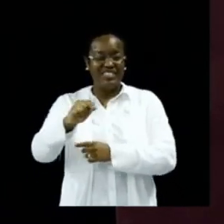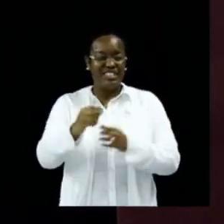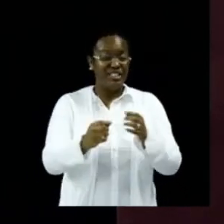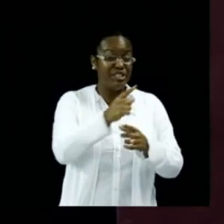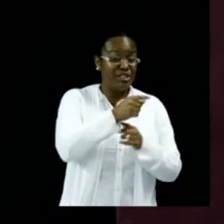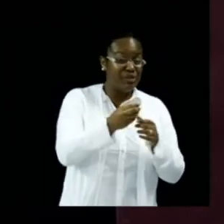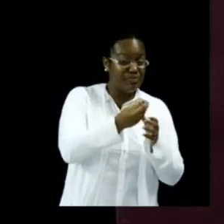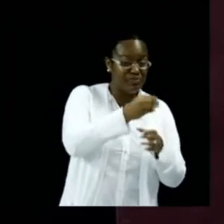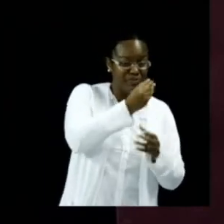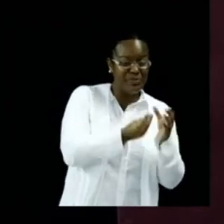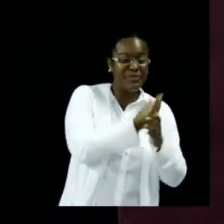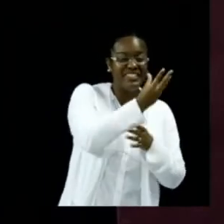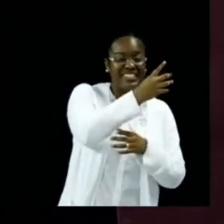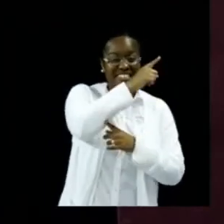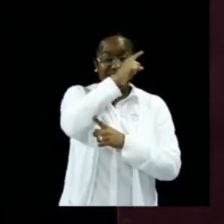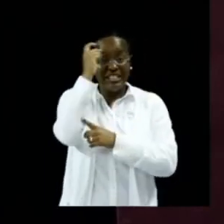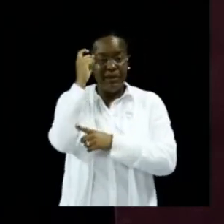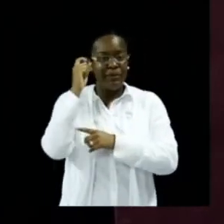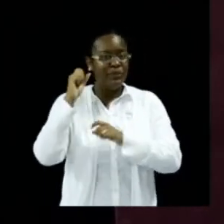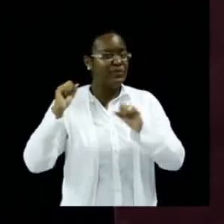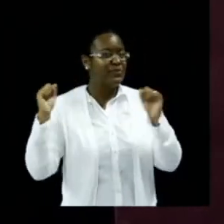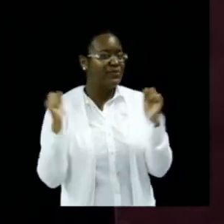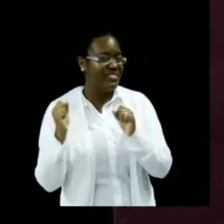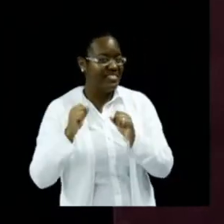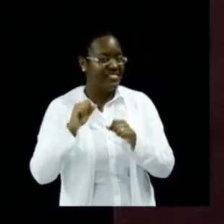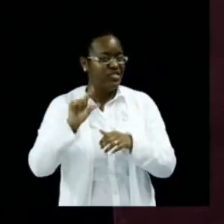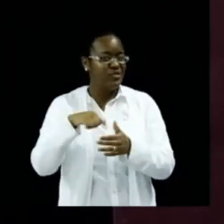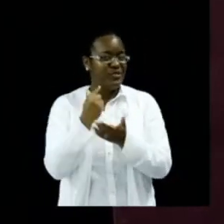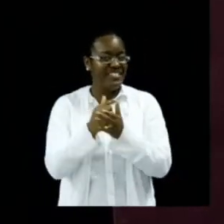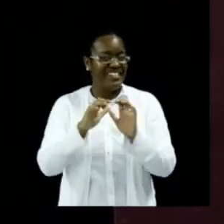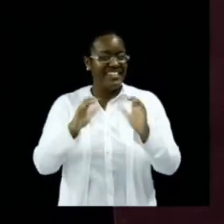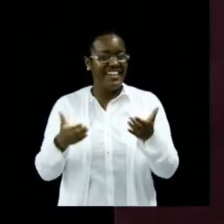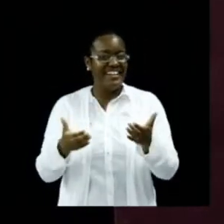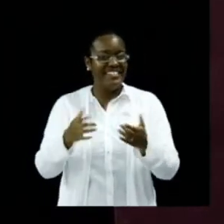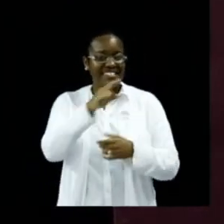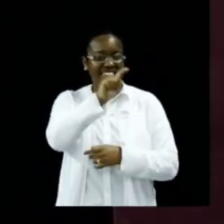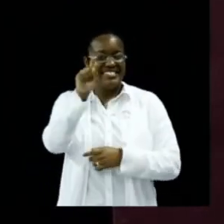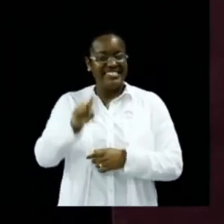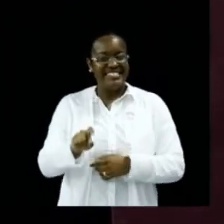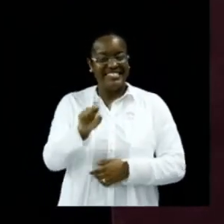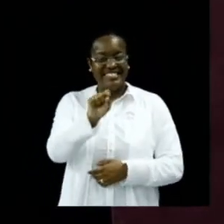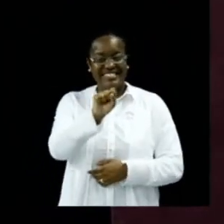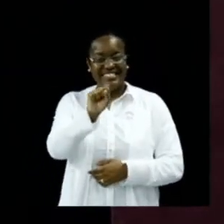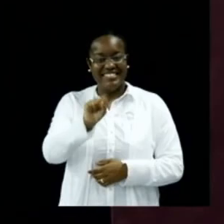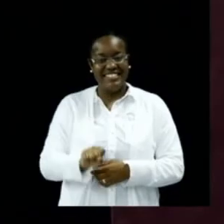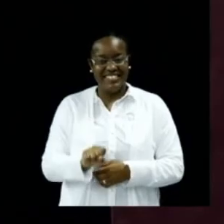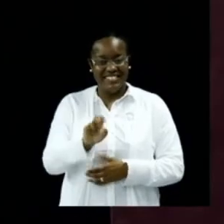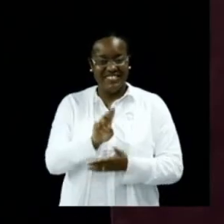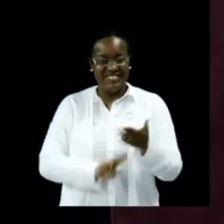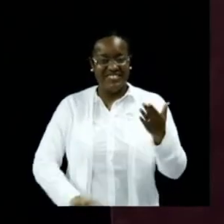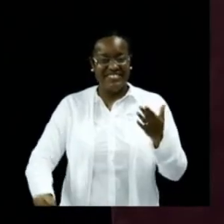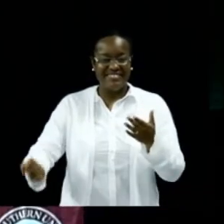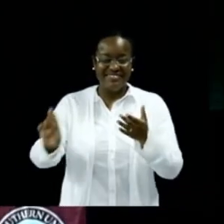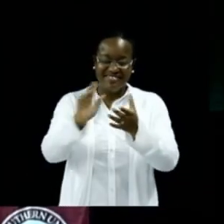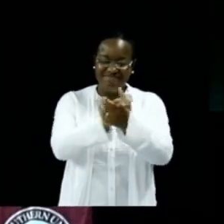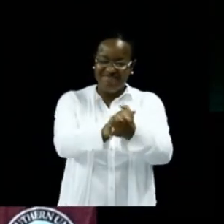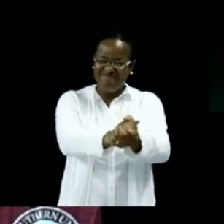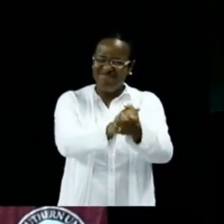summer, and winter graduating class of Texas Southern University.